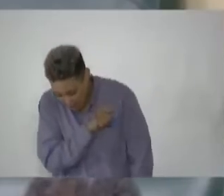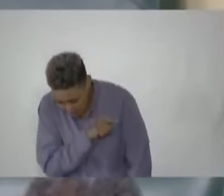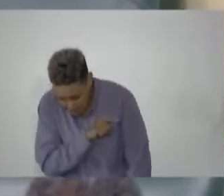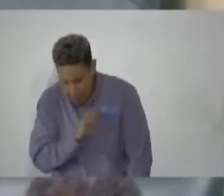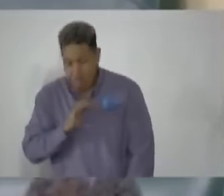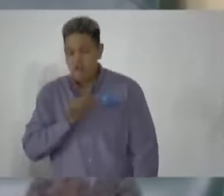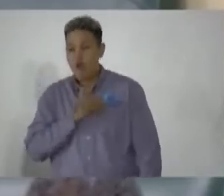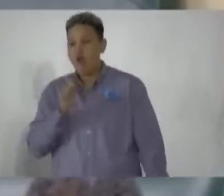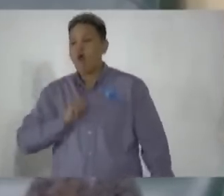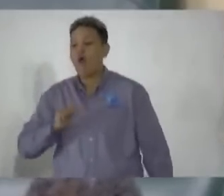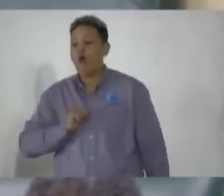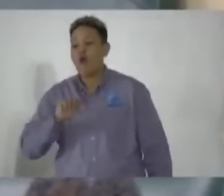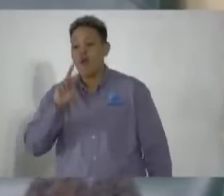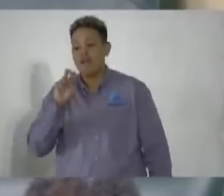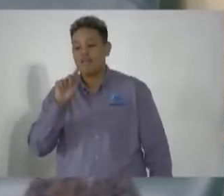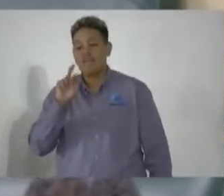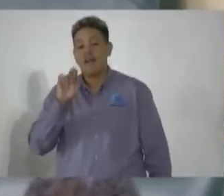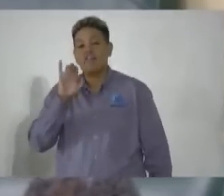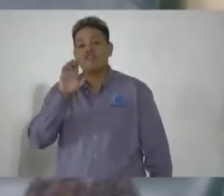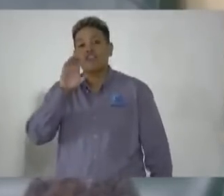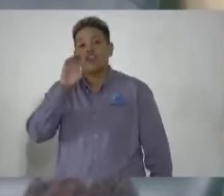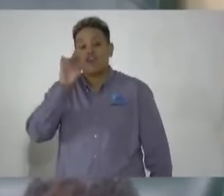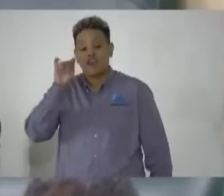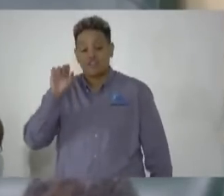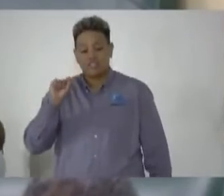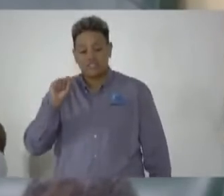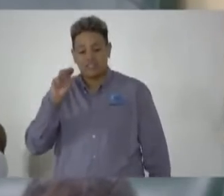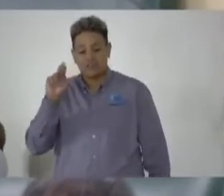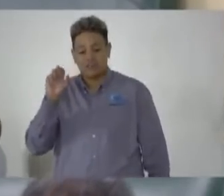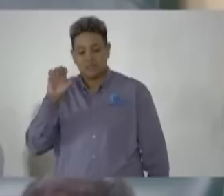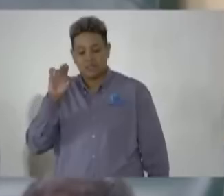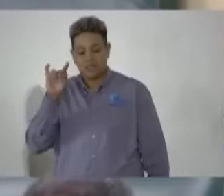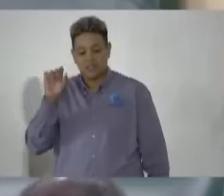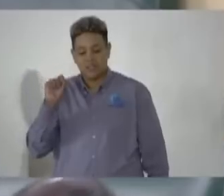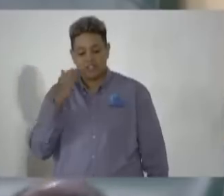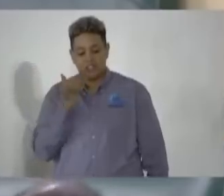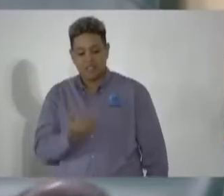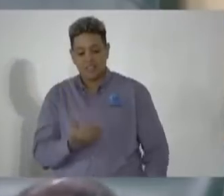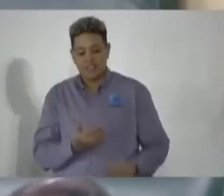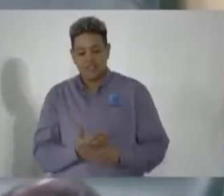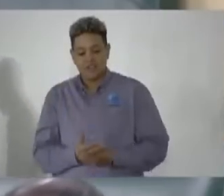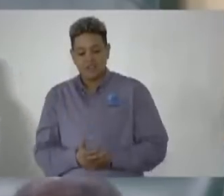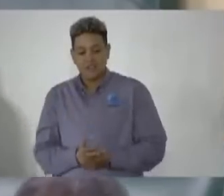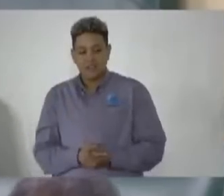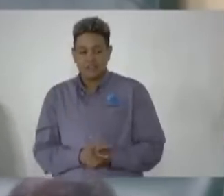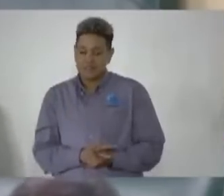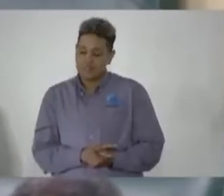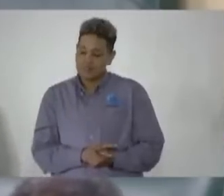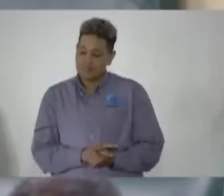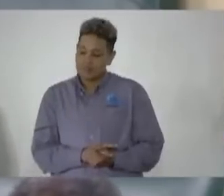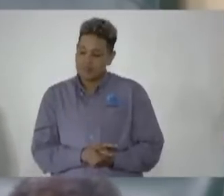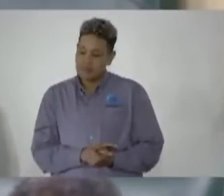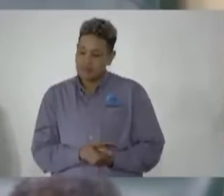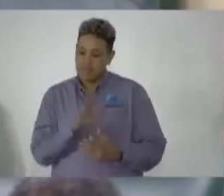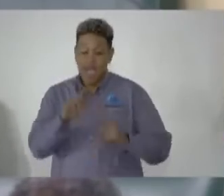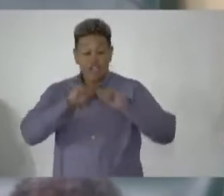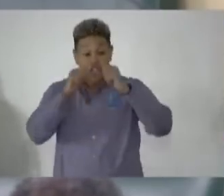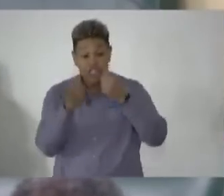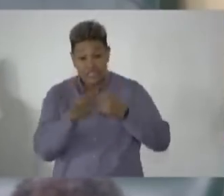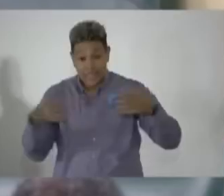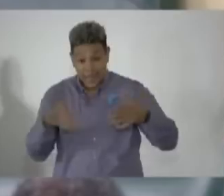our own Valerie Curtis, Mrs. Curtis. Thank you, Mrs. Curtis. and your